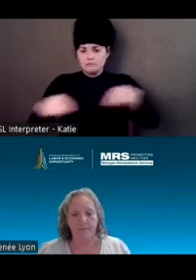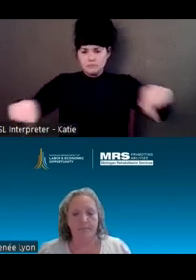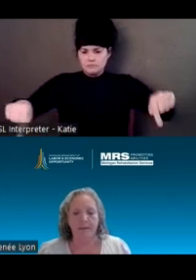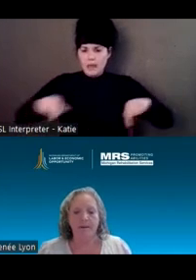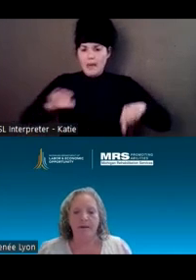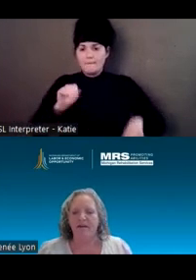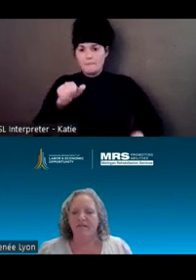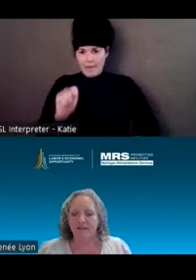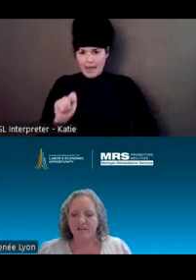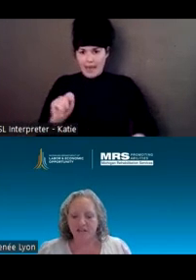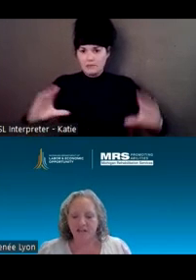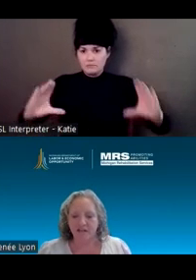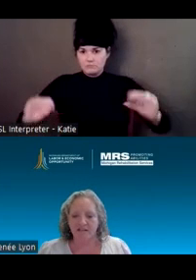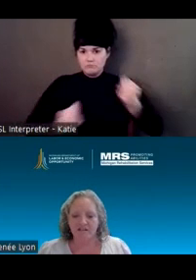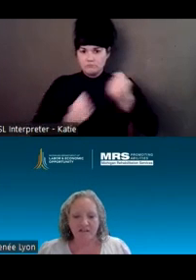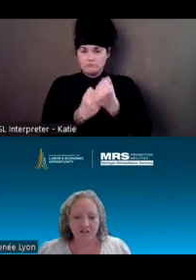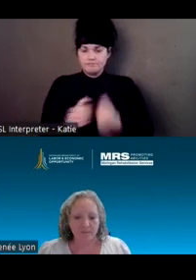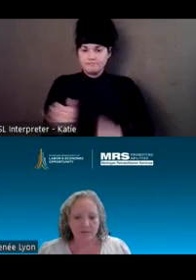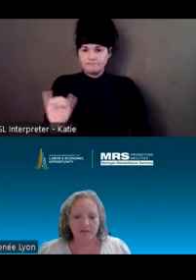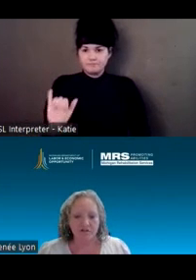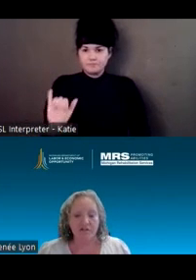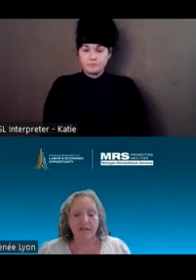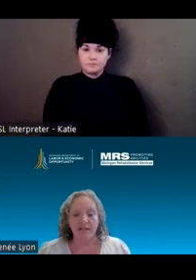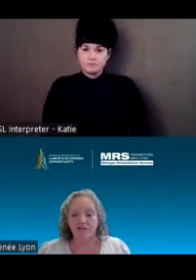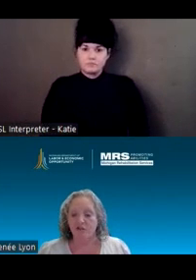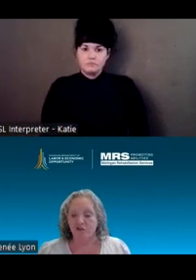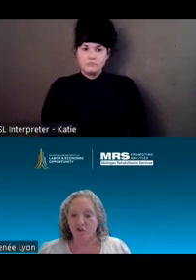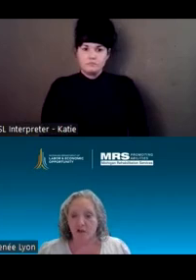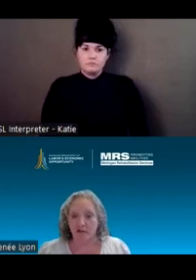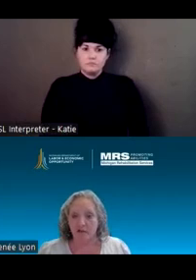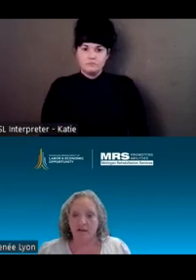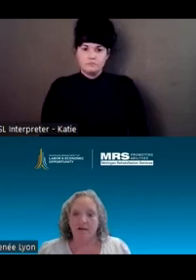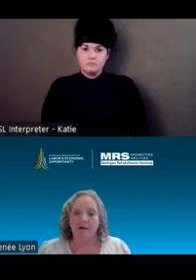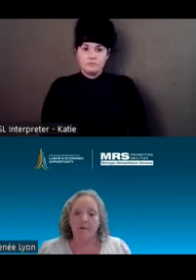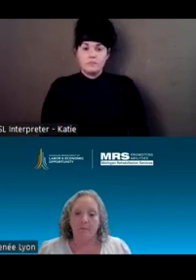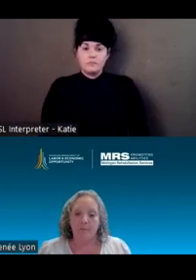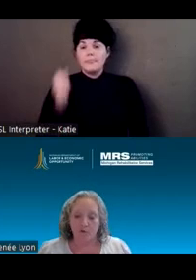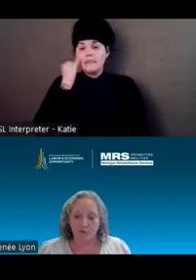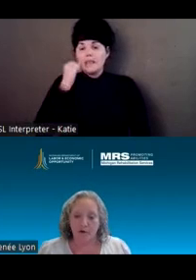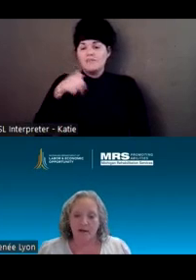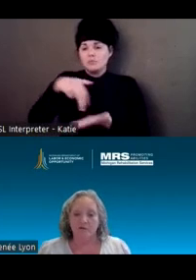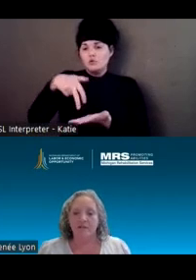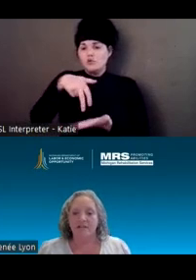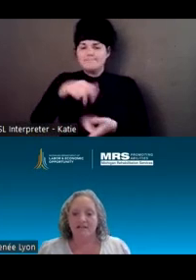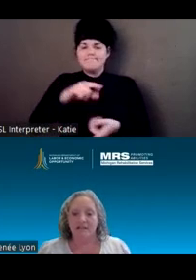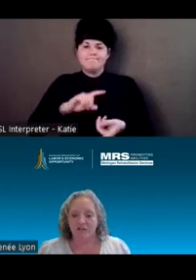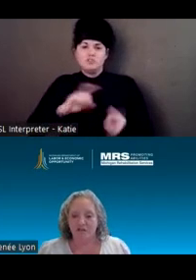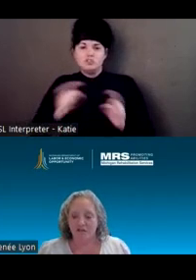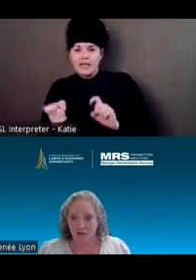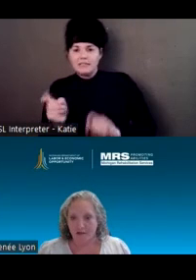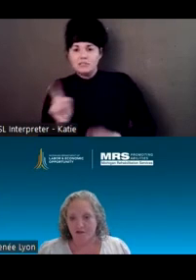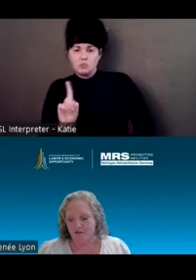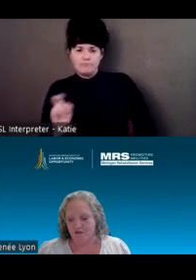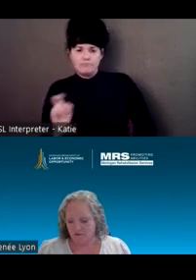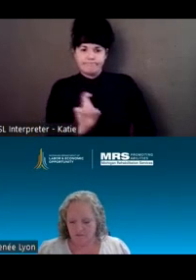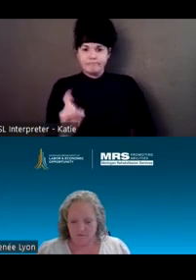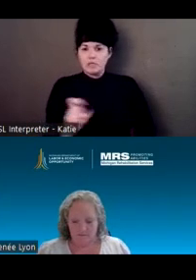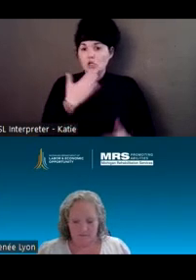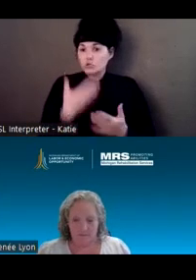that. Fidgeting, changing position is good. Move around, stretch.